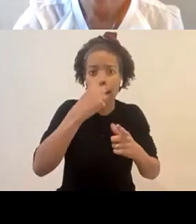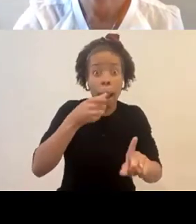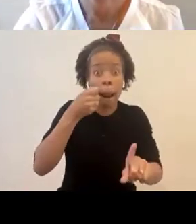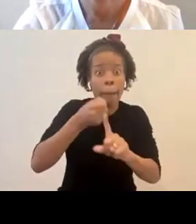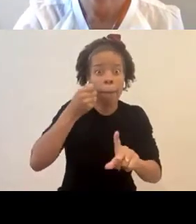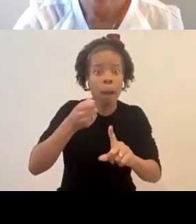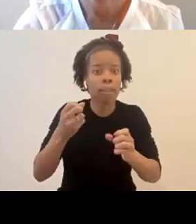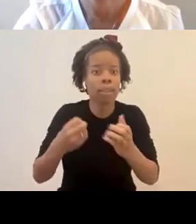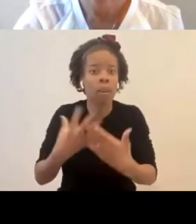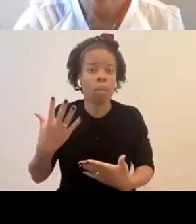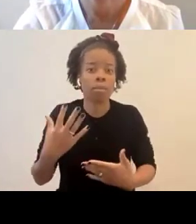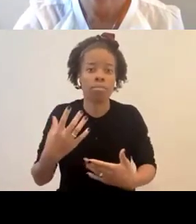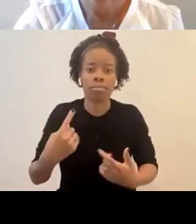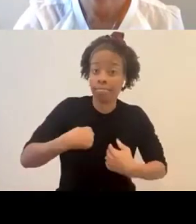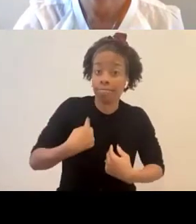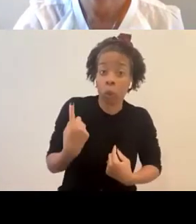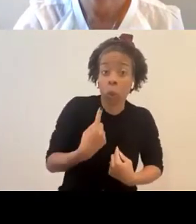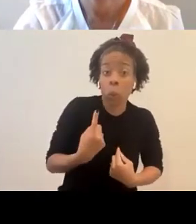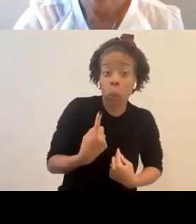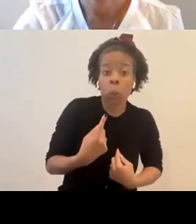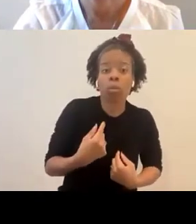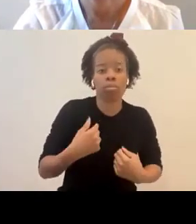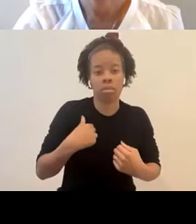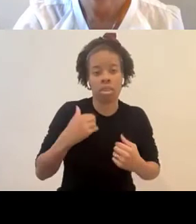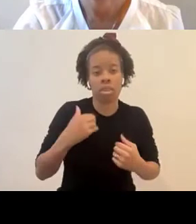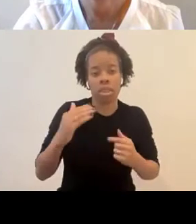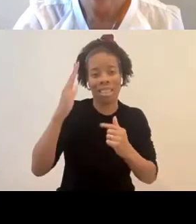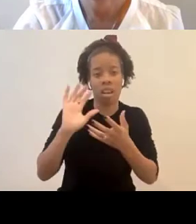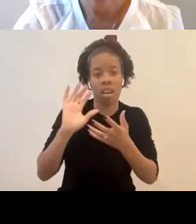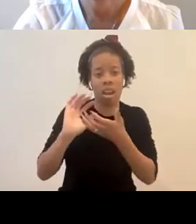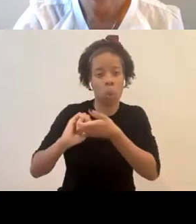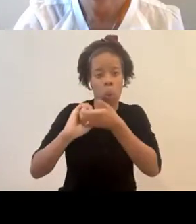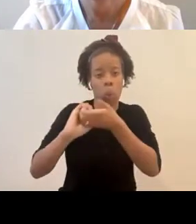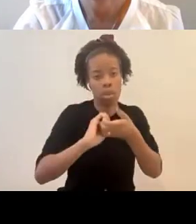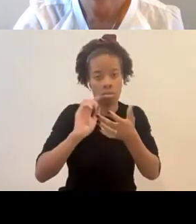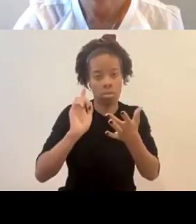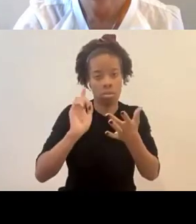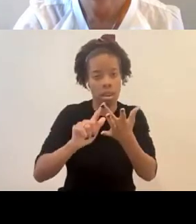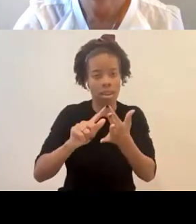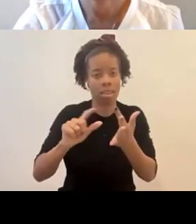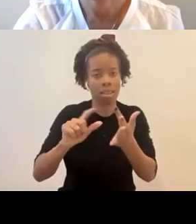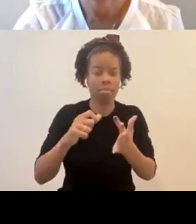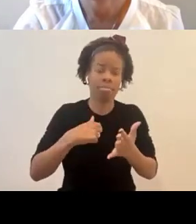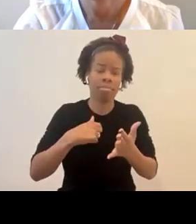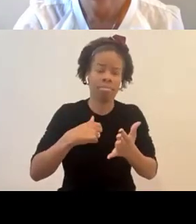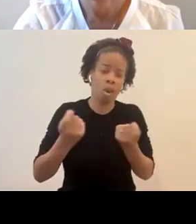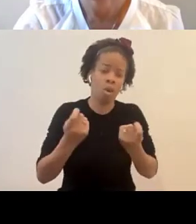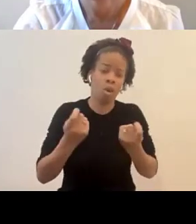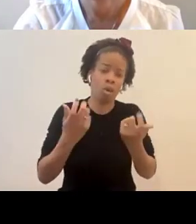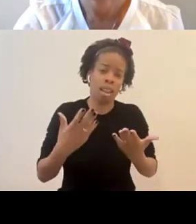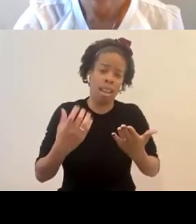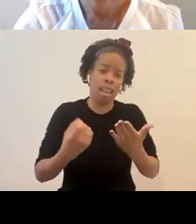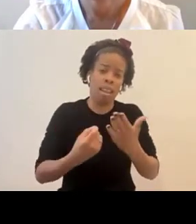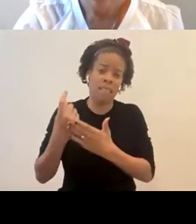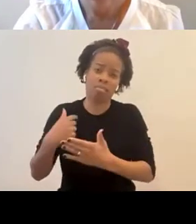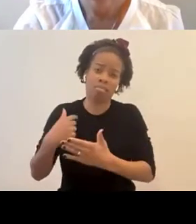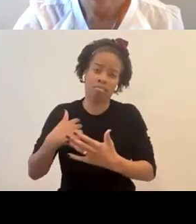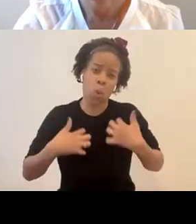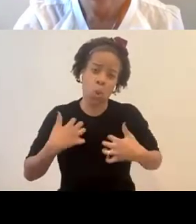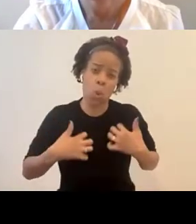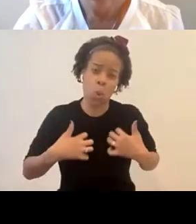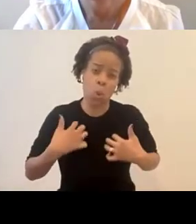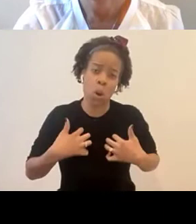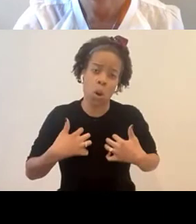said, is Gabriela. I'm a senior associate at IIED, and it is my pleasure to be the host of today's event. Today,